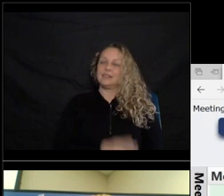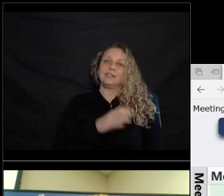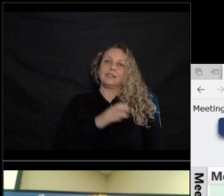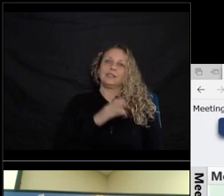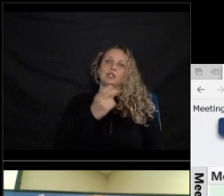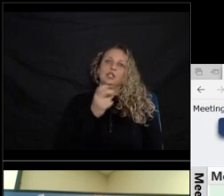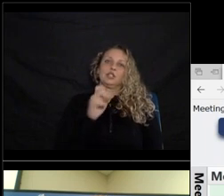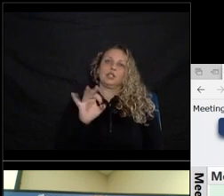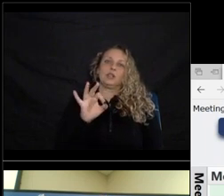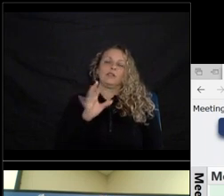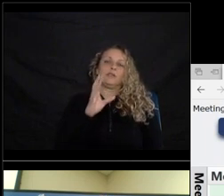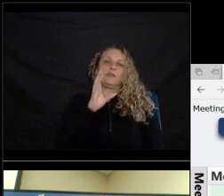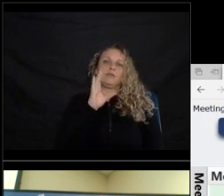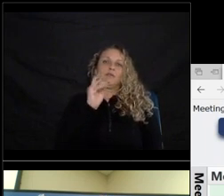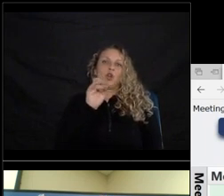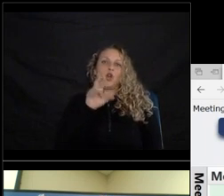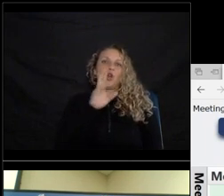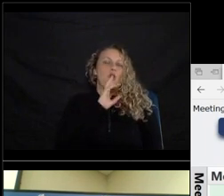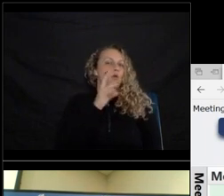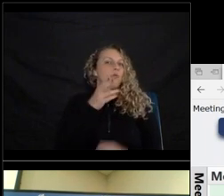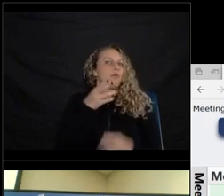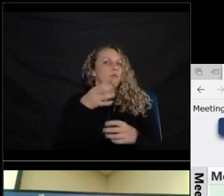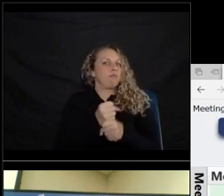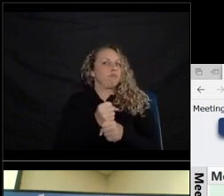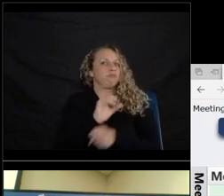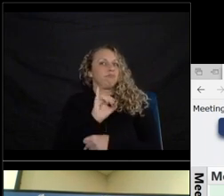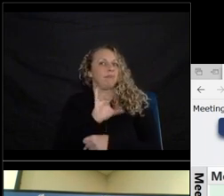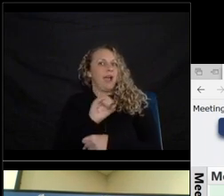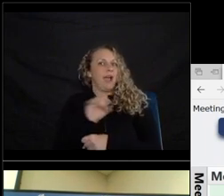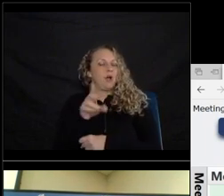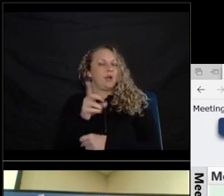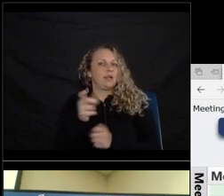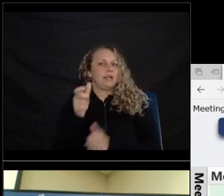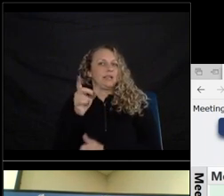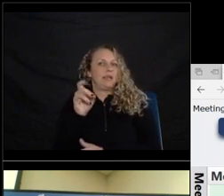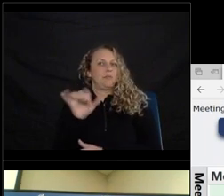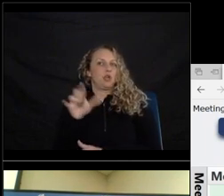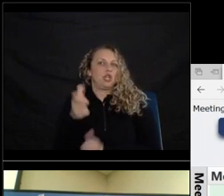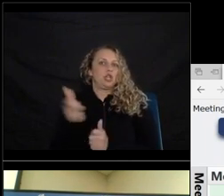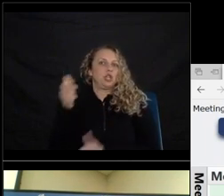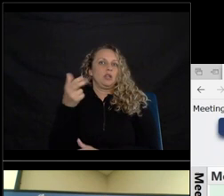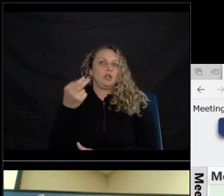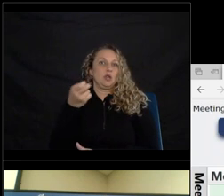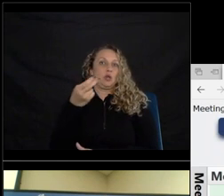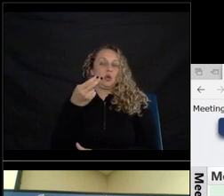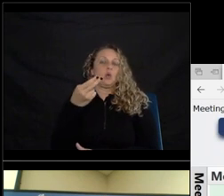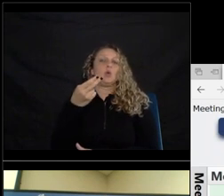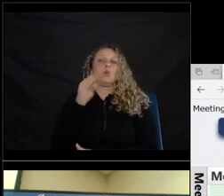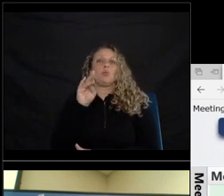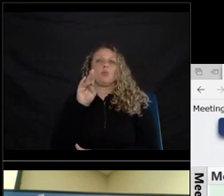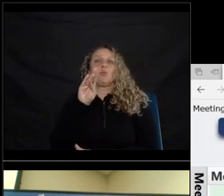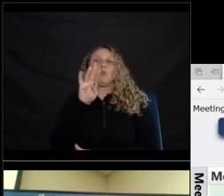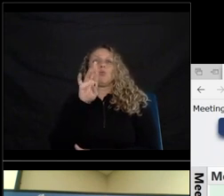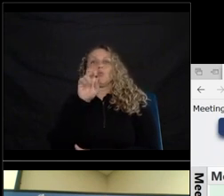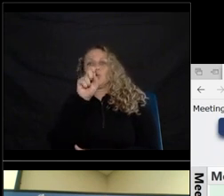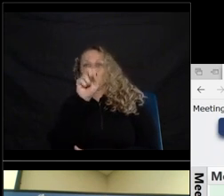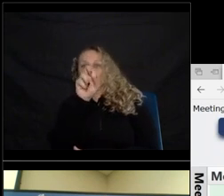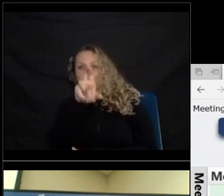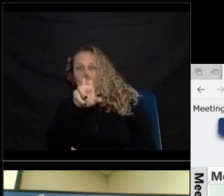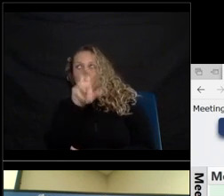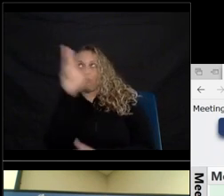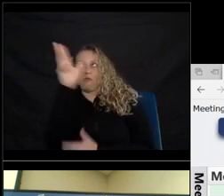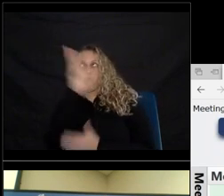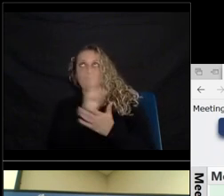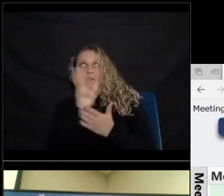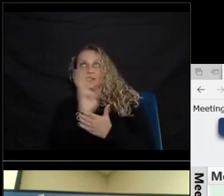going to provide just a brief bio on Deputy Chief of Operations, Hugh Bruder. He's been with us for about 5-6 weeks